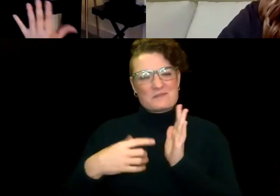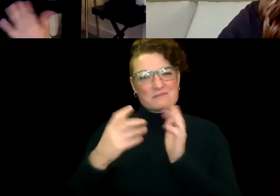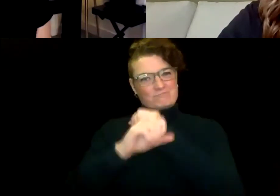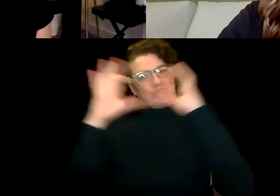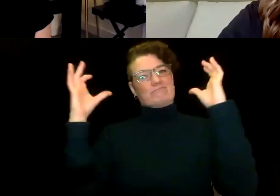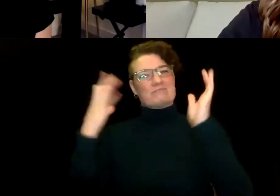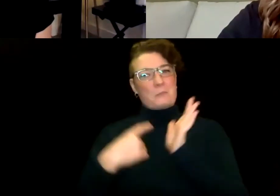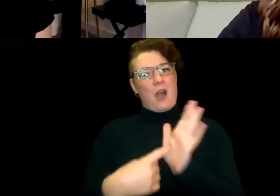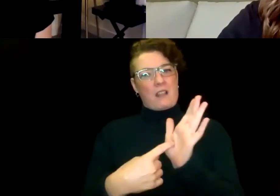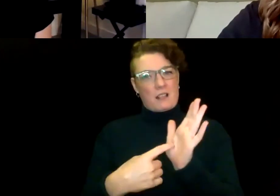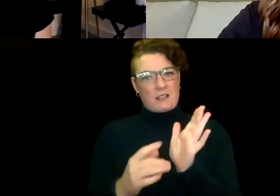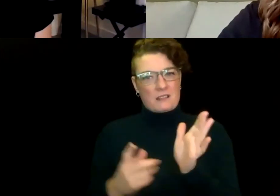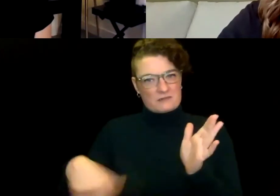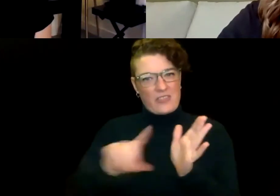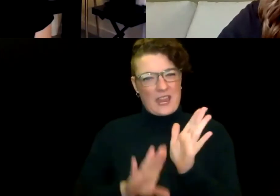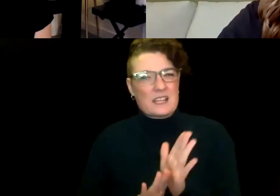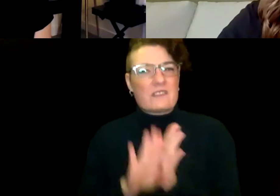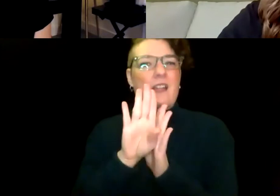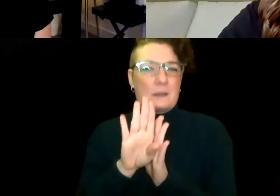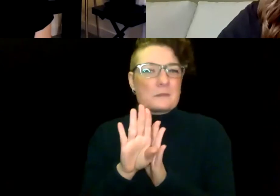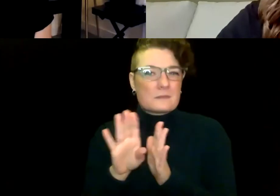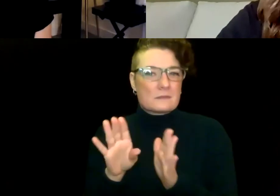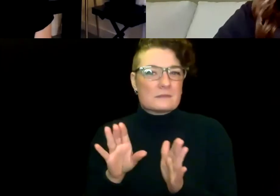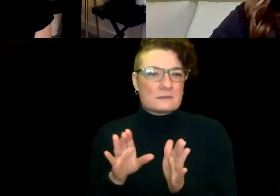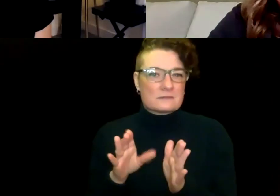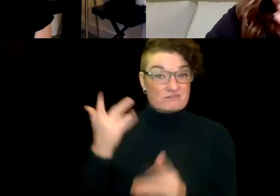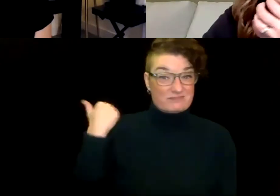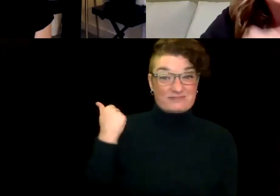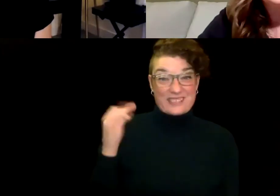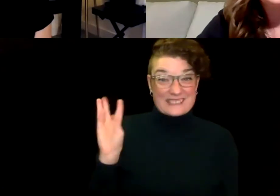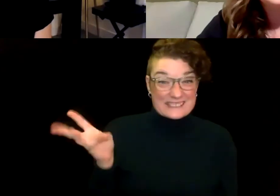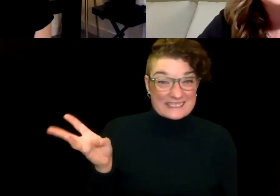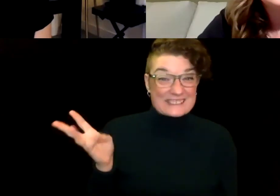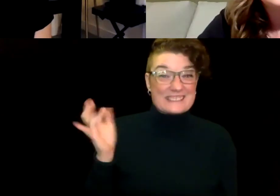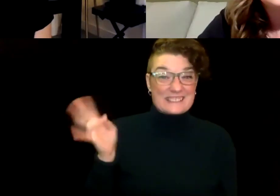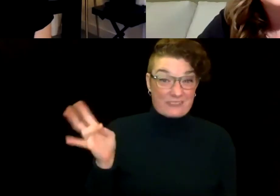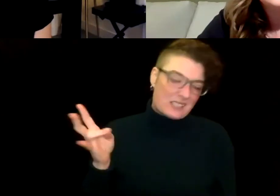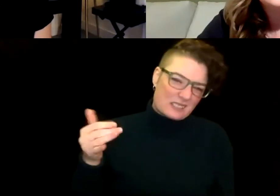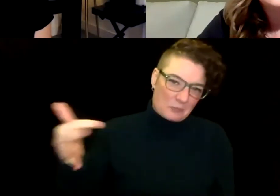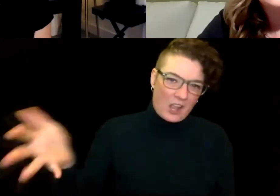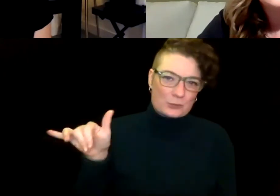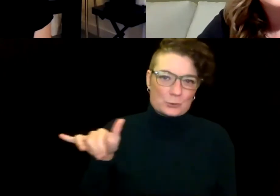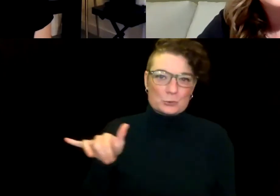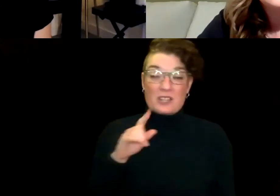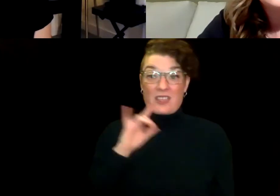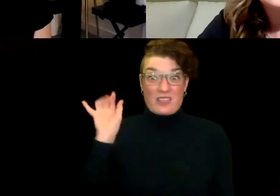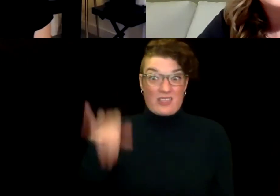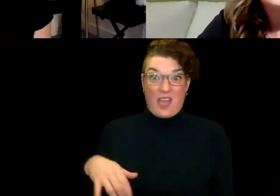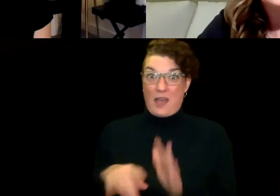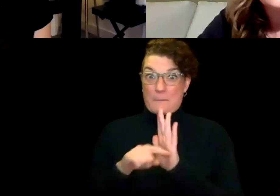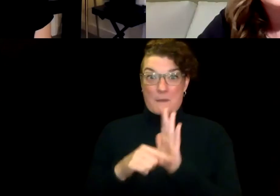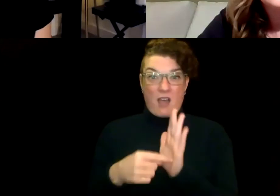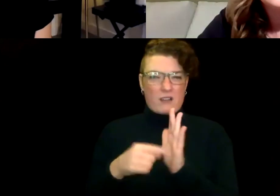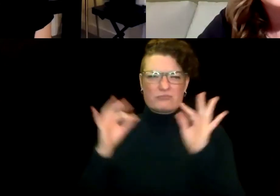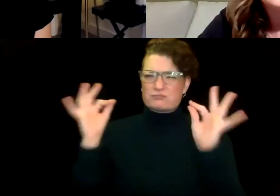others developed in the 60s and 70s and beyond. And I think is a real model for where we're in now,